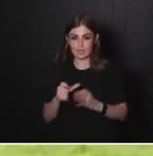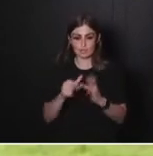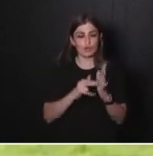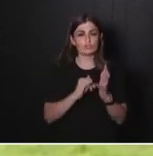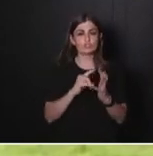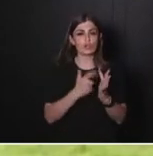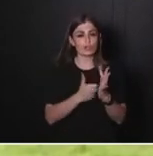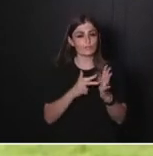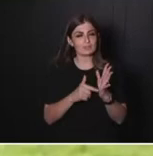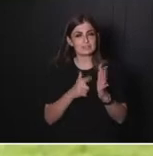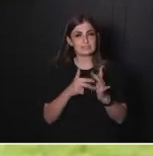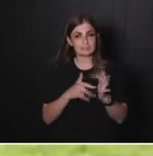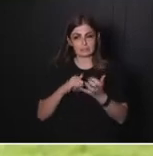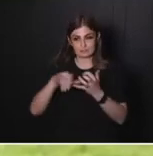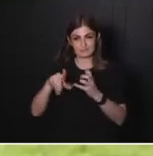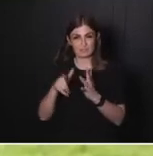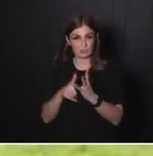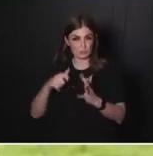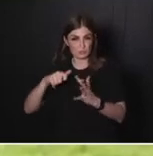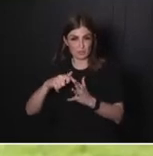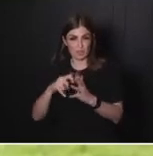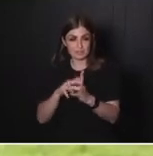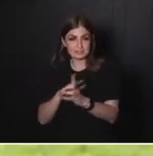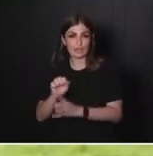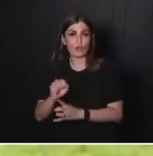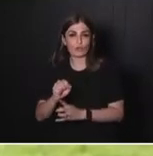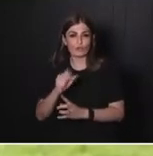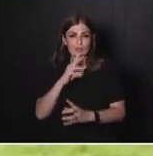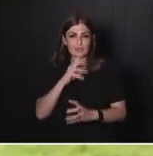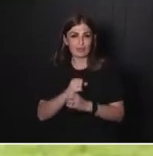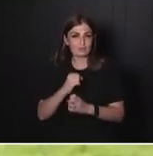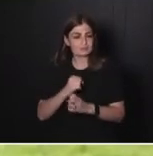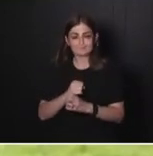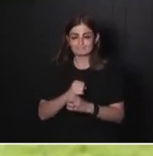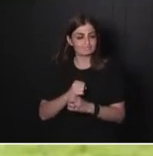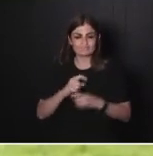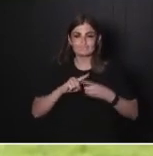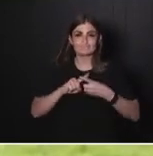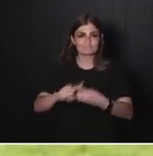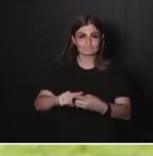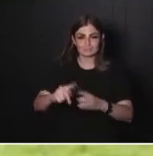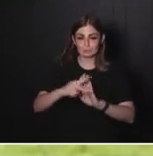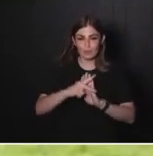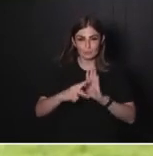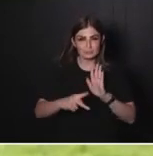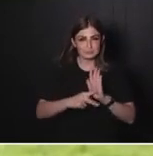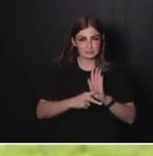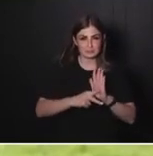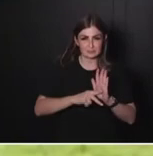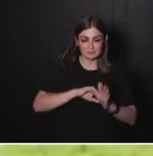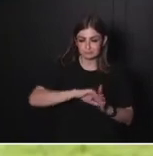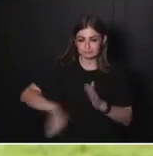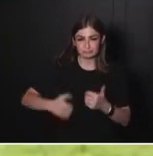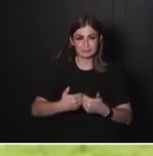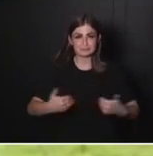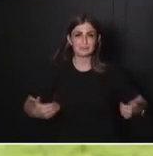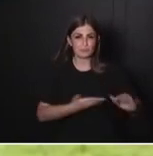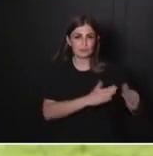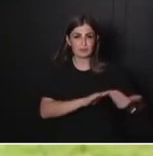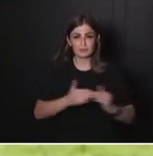UK resuming government, continuing with the policies that are ripping our two communities